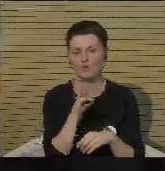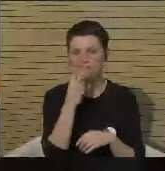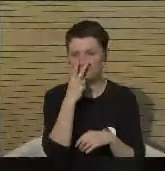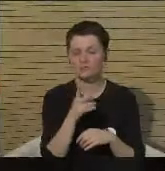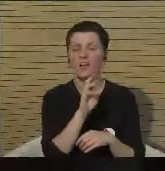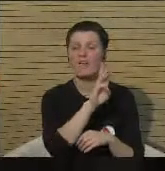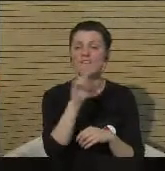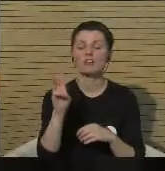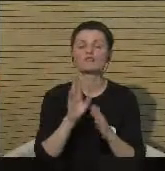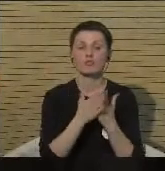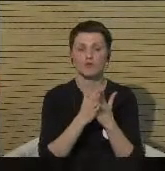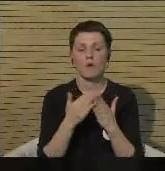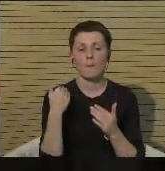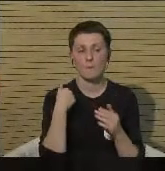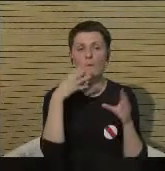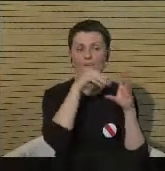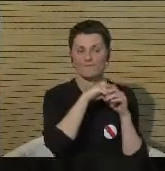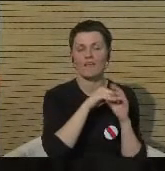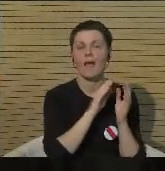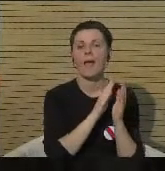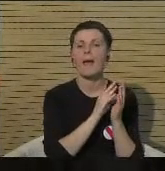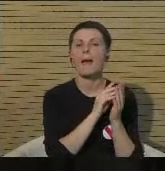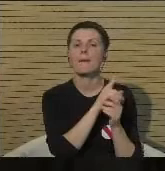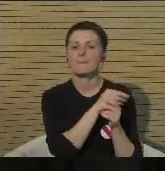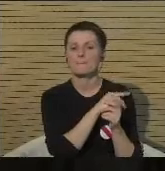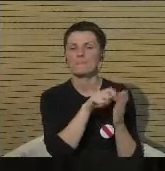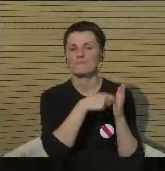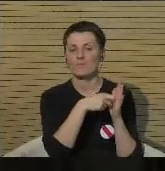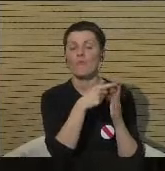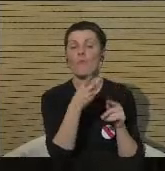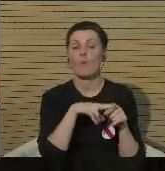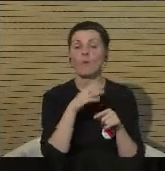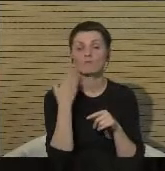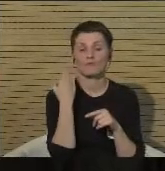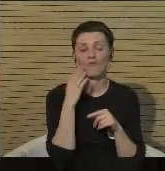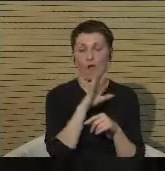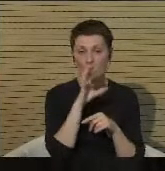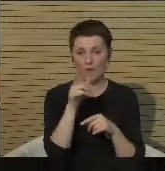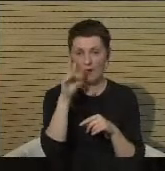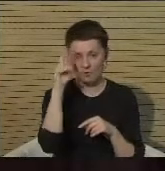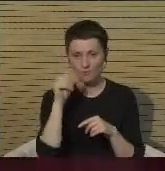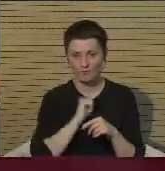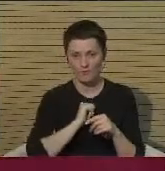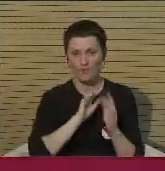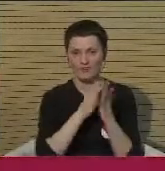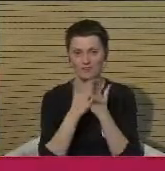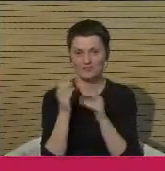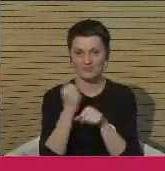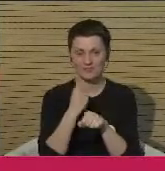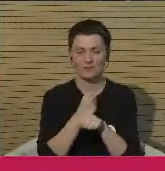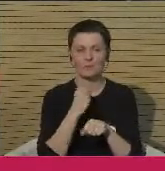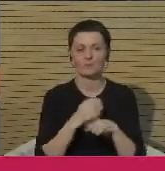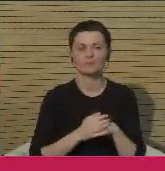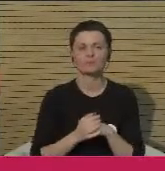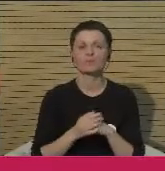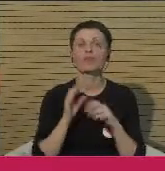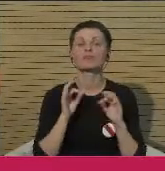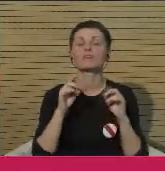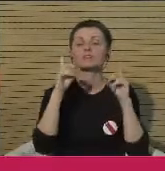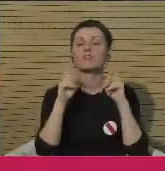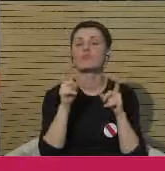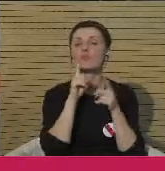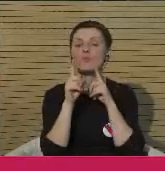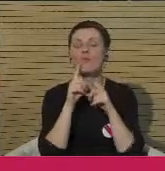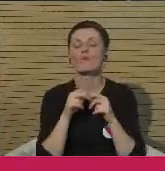It's very good to see you, and the books were mentioned in the film material that we've been through. So I hope you